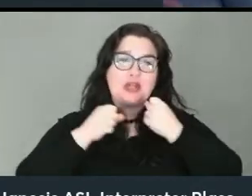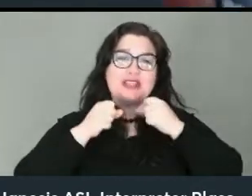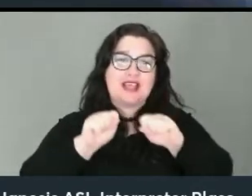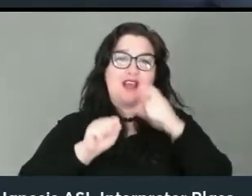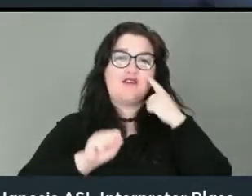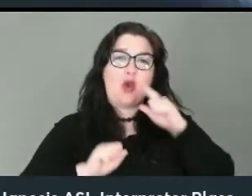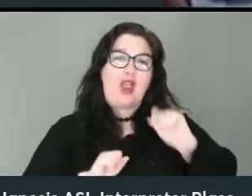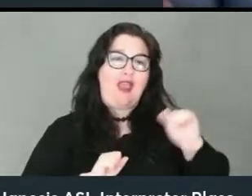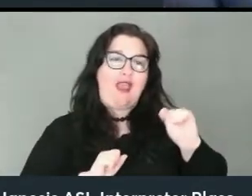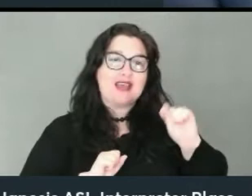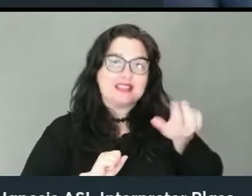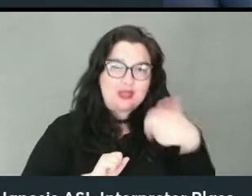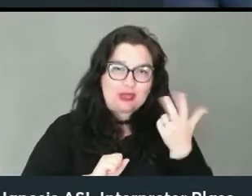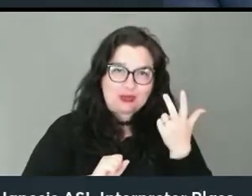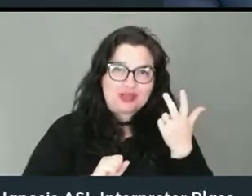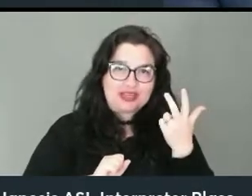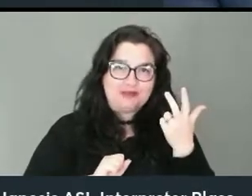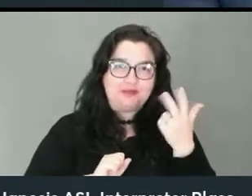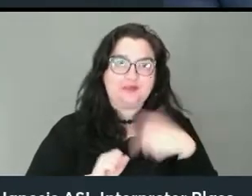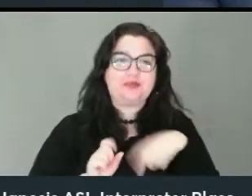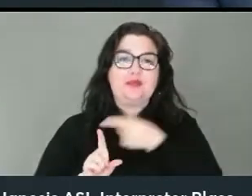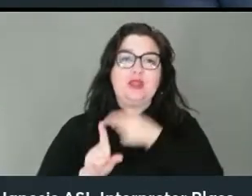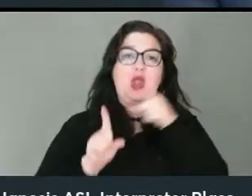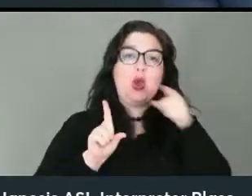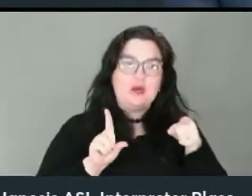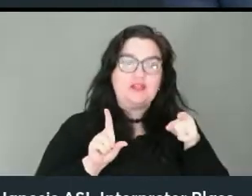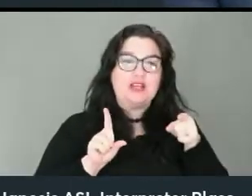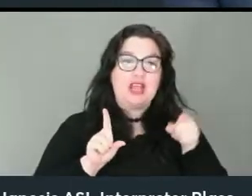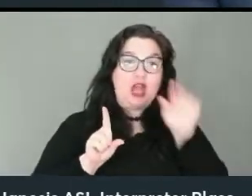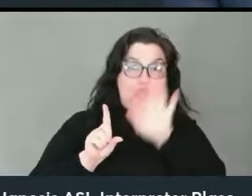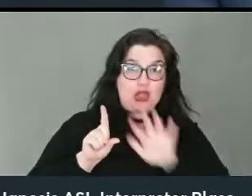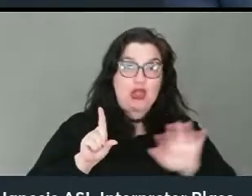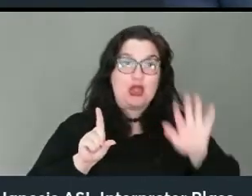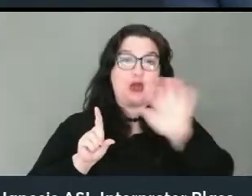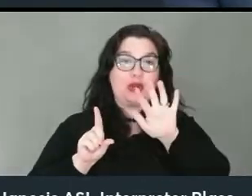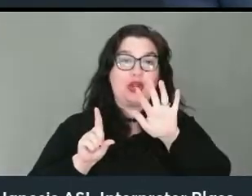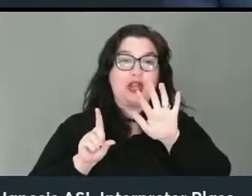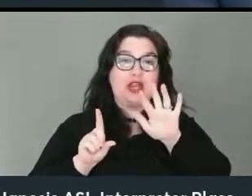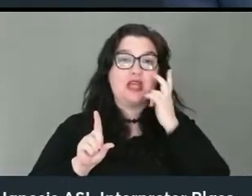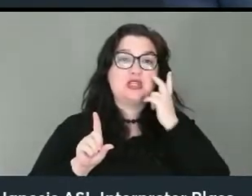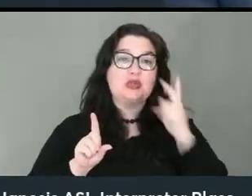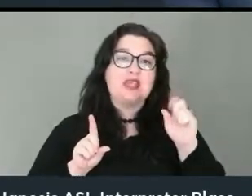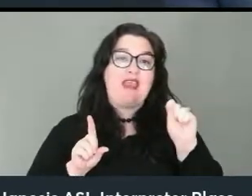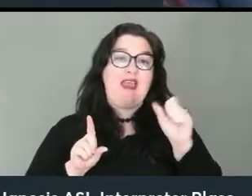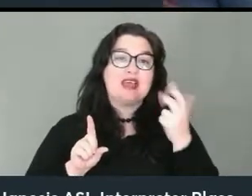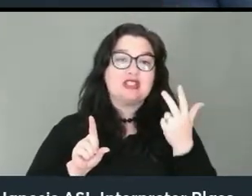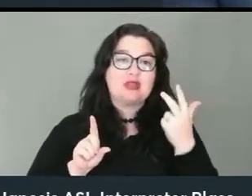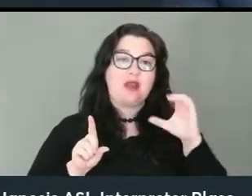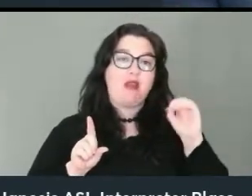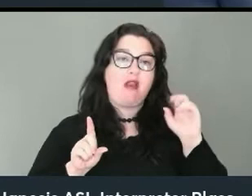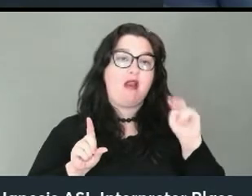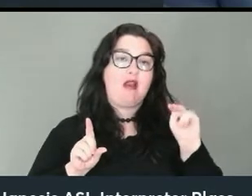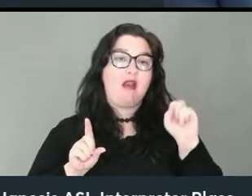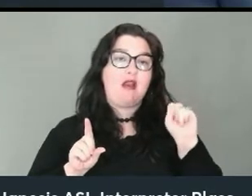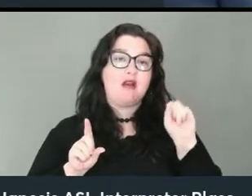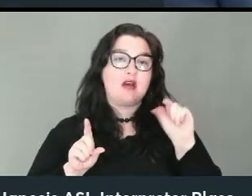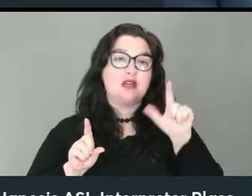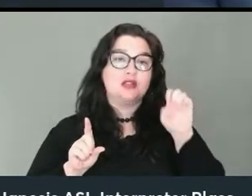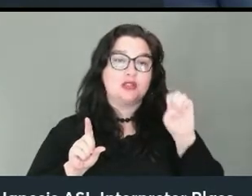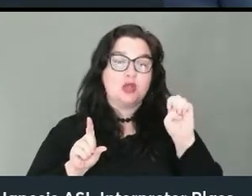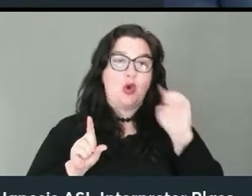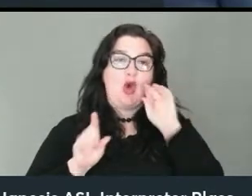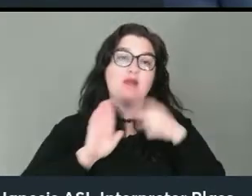S3. So over here, you're looking here at the S3 console, and I'm showing you a bucket that